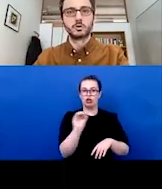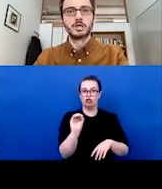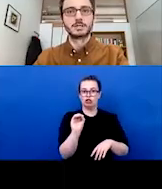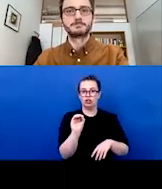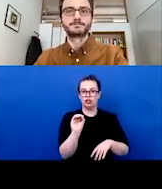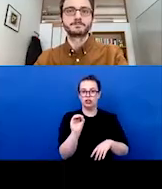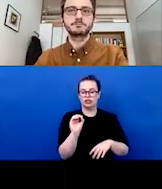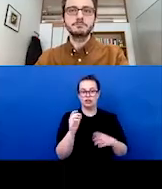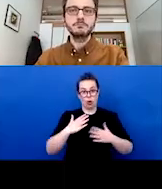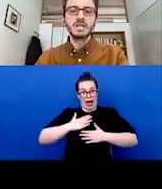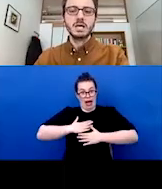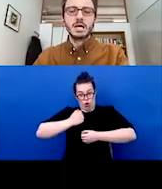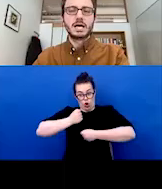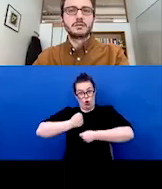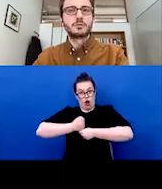this toolkit.